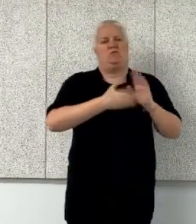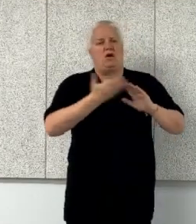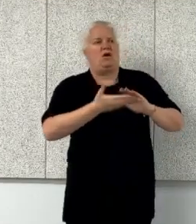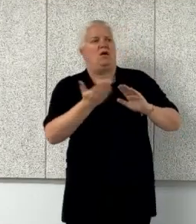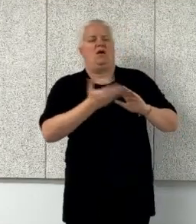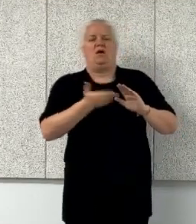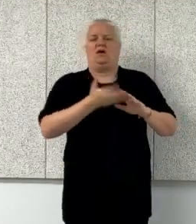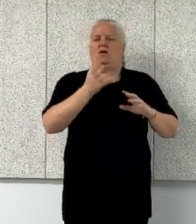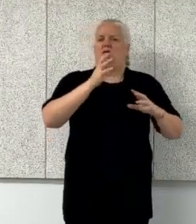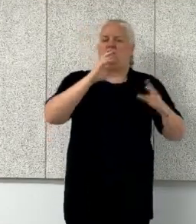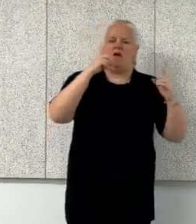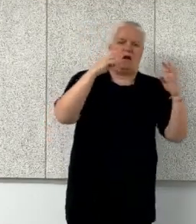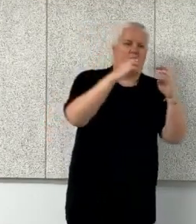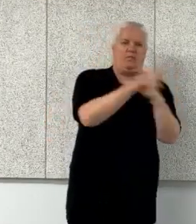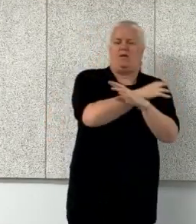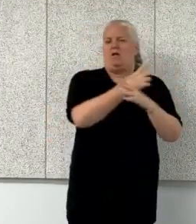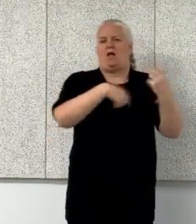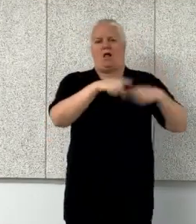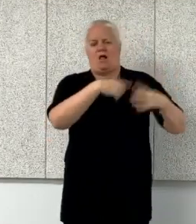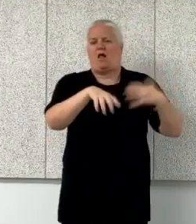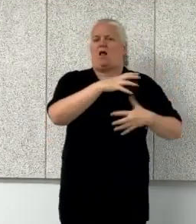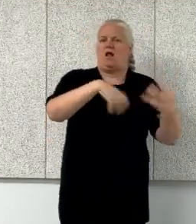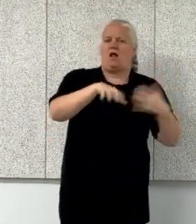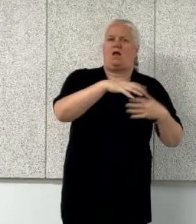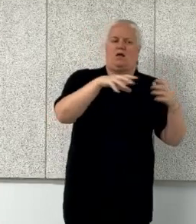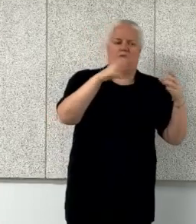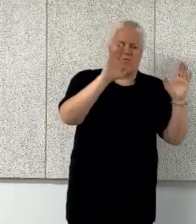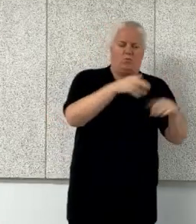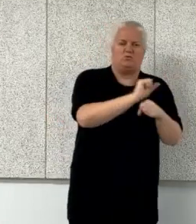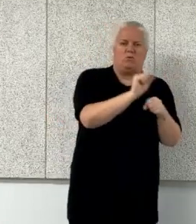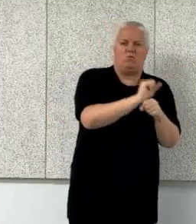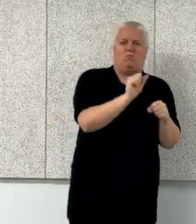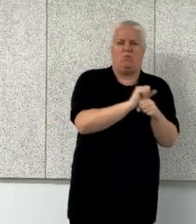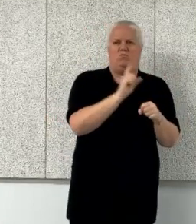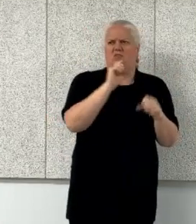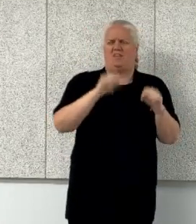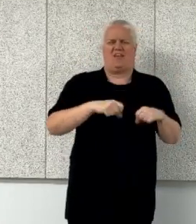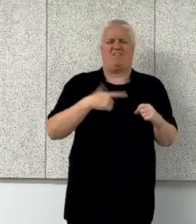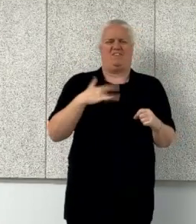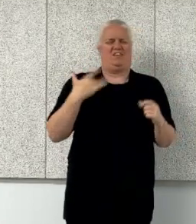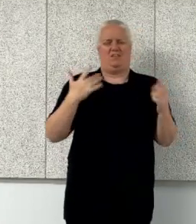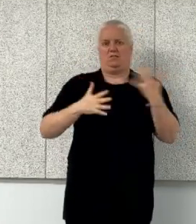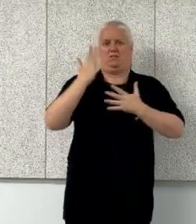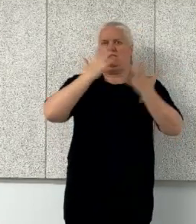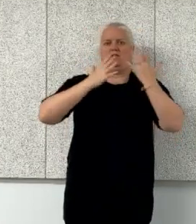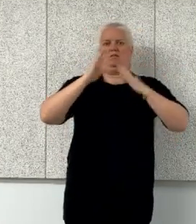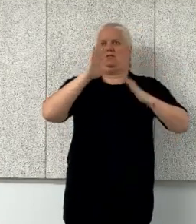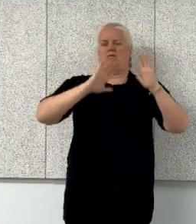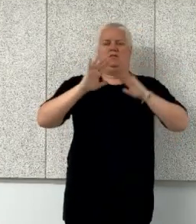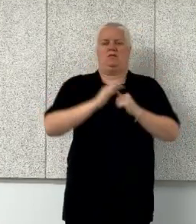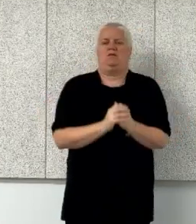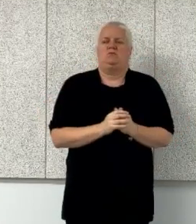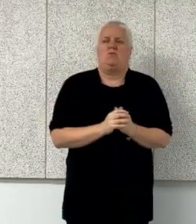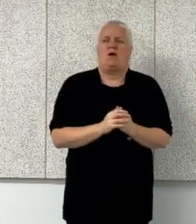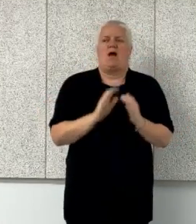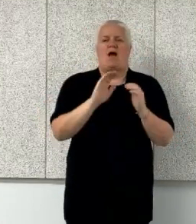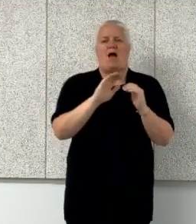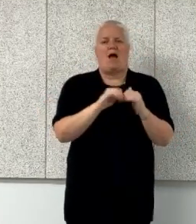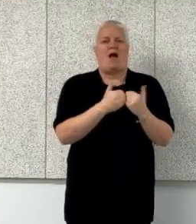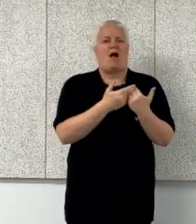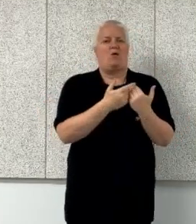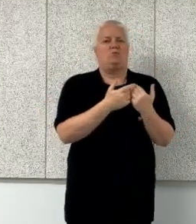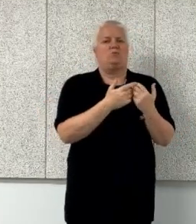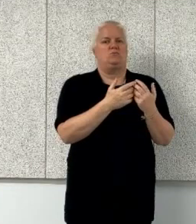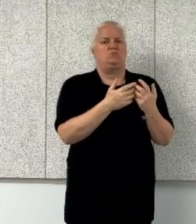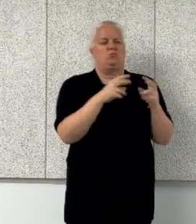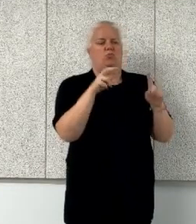can create sort of disparate threads very quickly, mm-hmm. right? And so I think that when you talk about how do you market an institution, it is